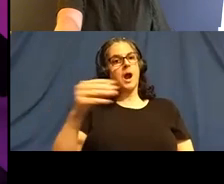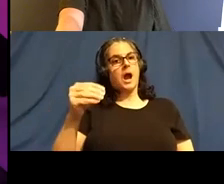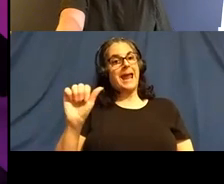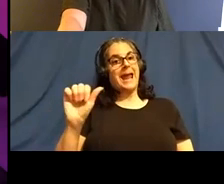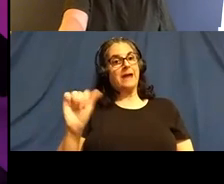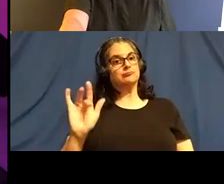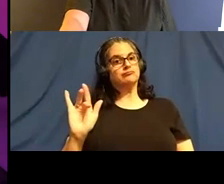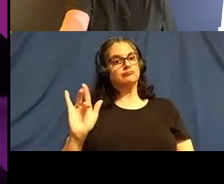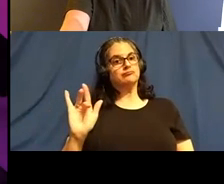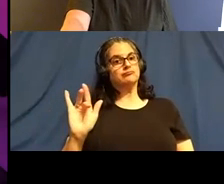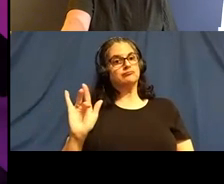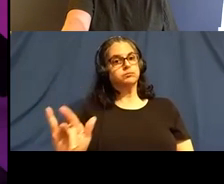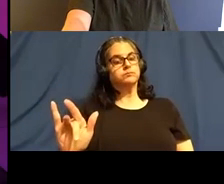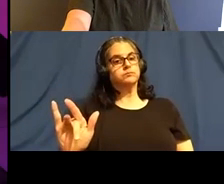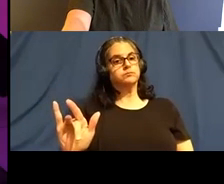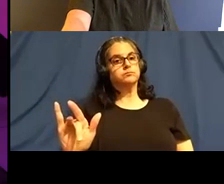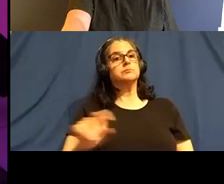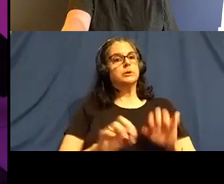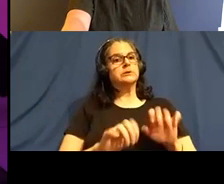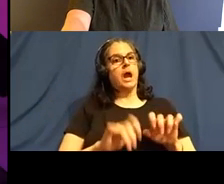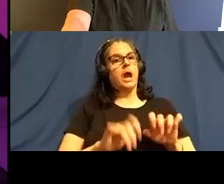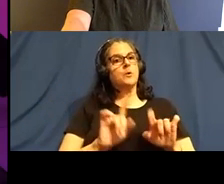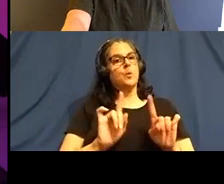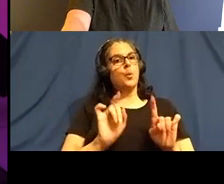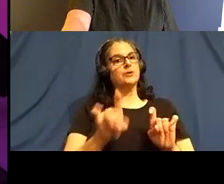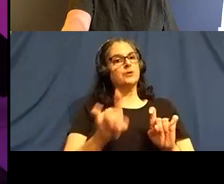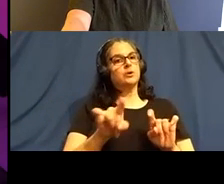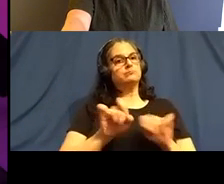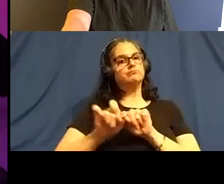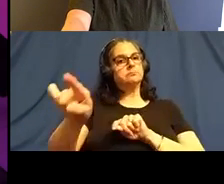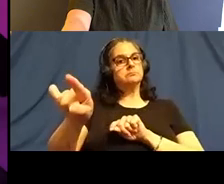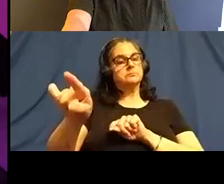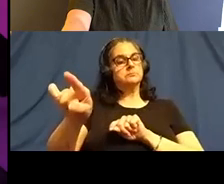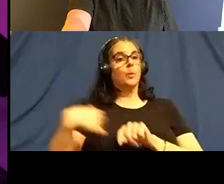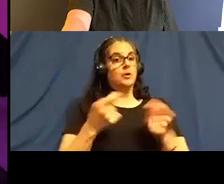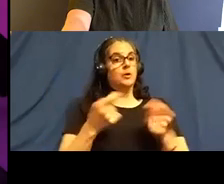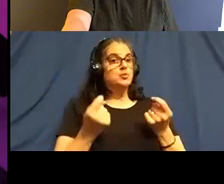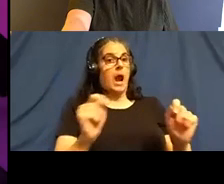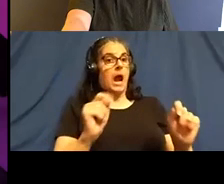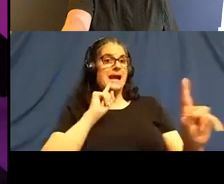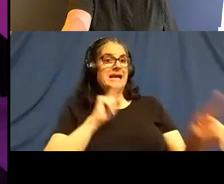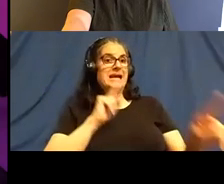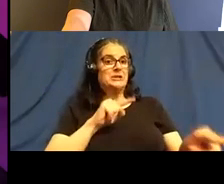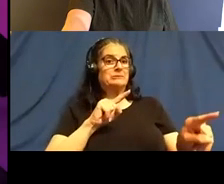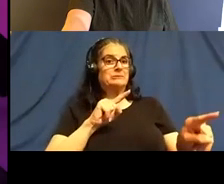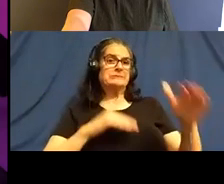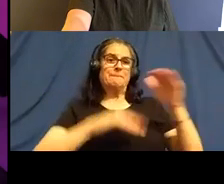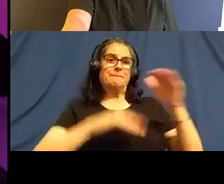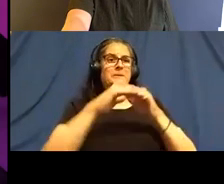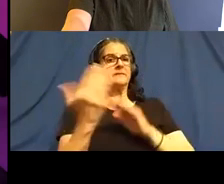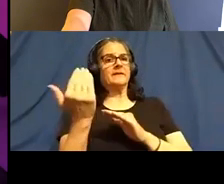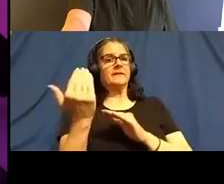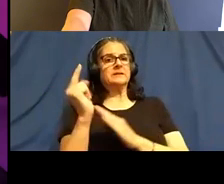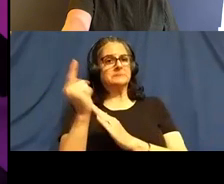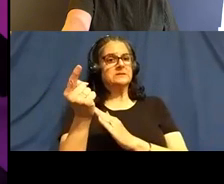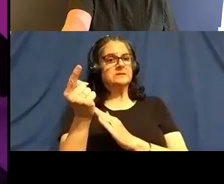another or a question, and we'll be getting to as many as we can during the 15-minute period with our question